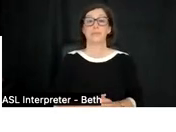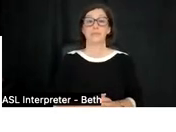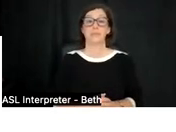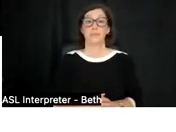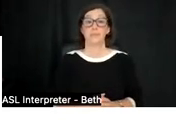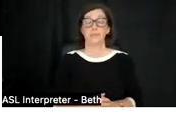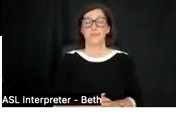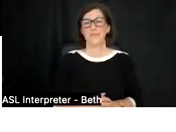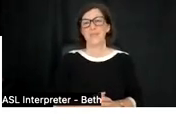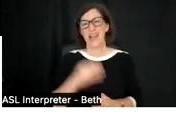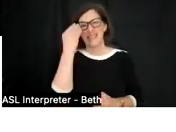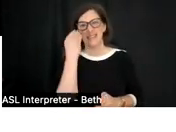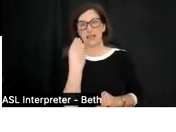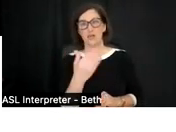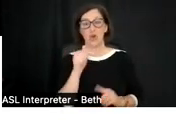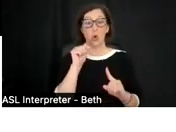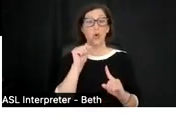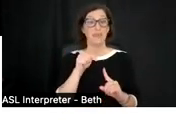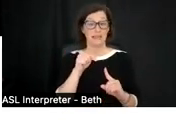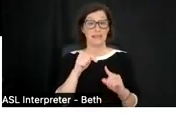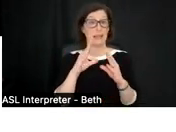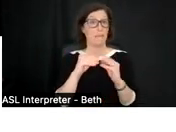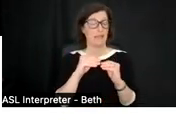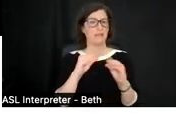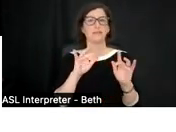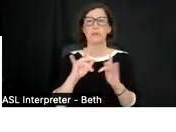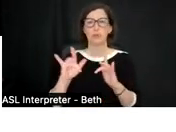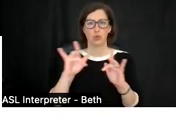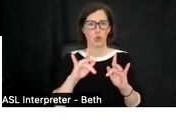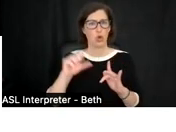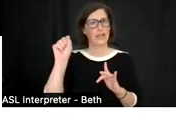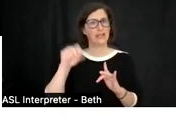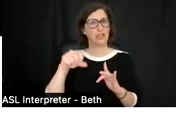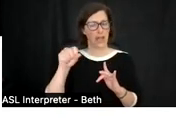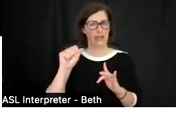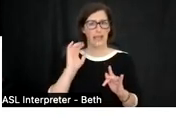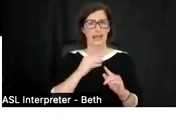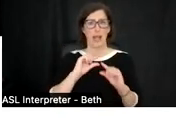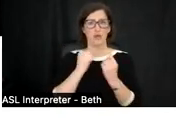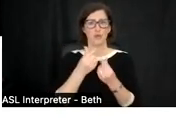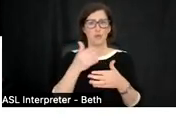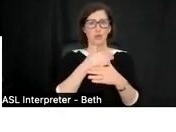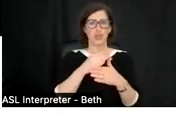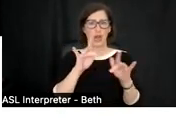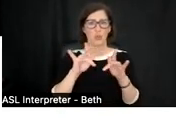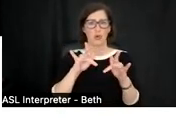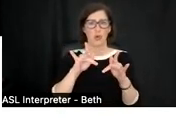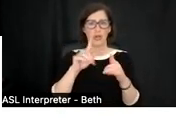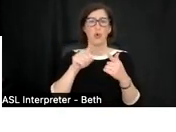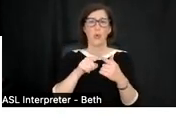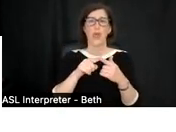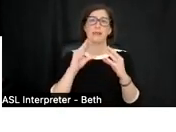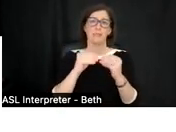final note, the webinar is being recorded, and the task force will share the recording at the conclusion of the webinar.